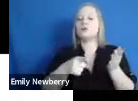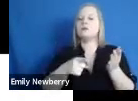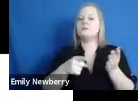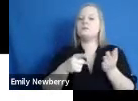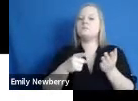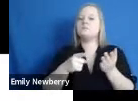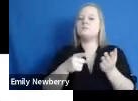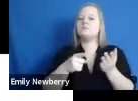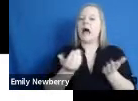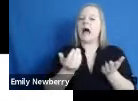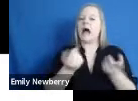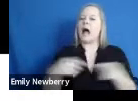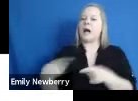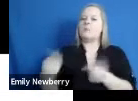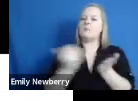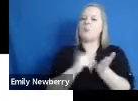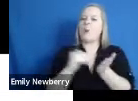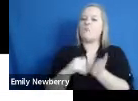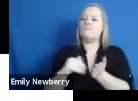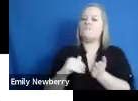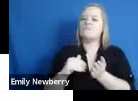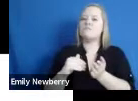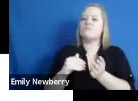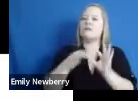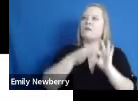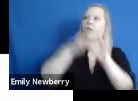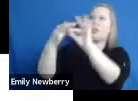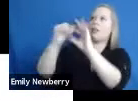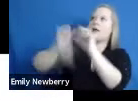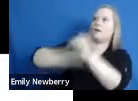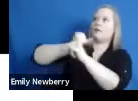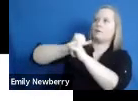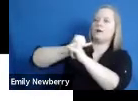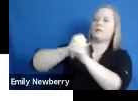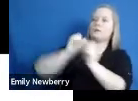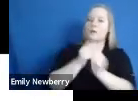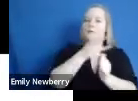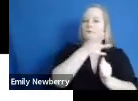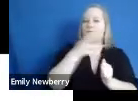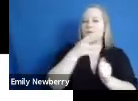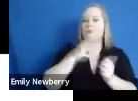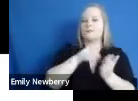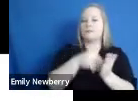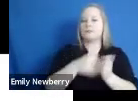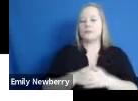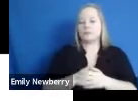of international collaborations here at the Farmington Science Center also.